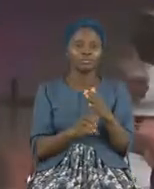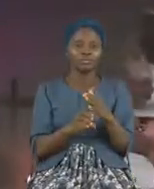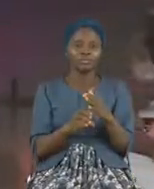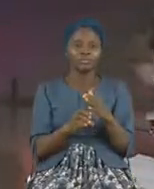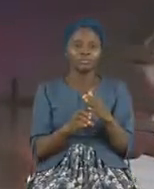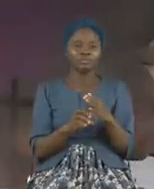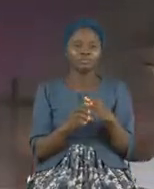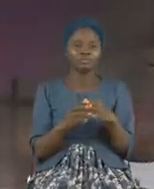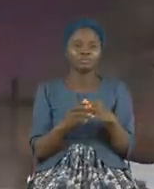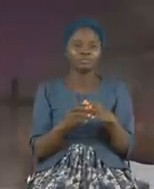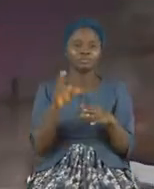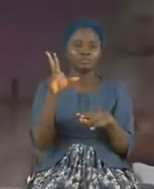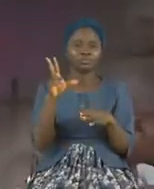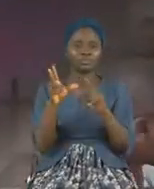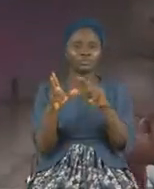chapter 3,